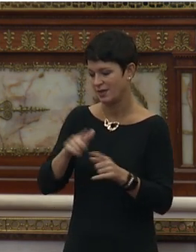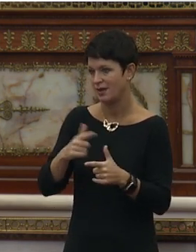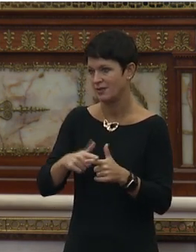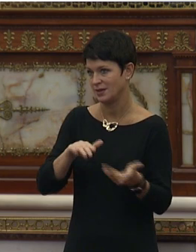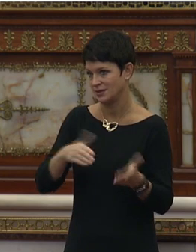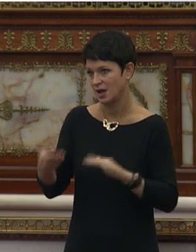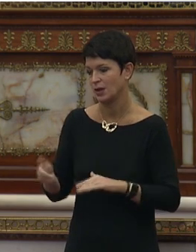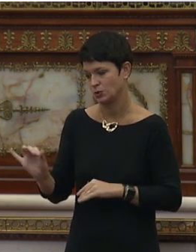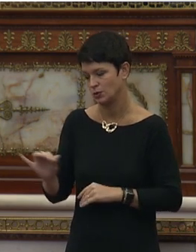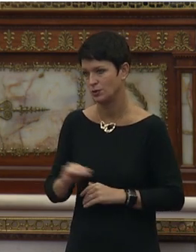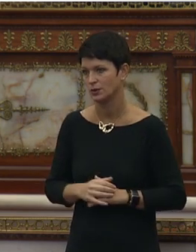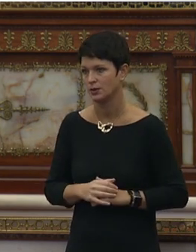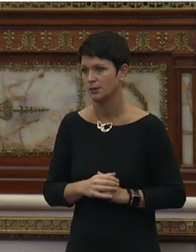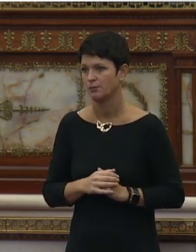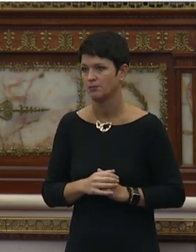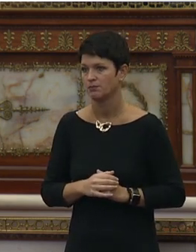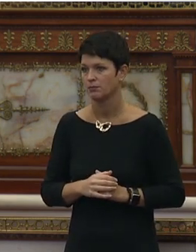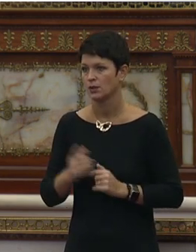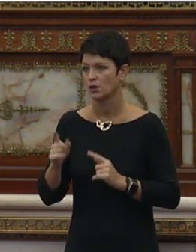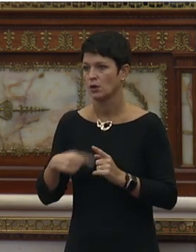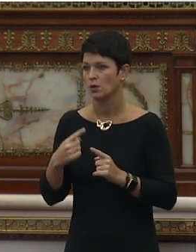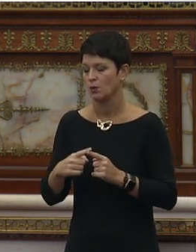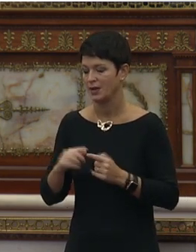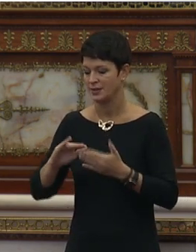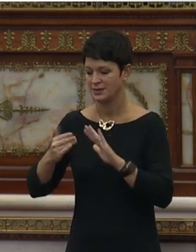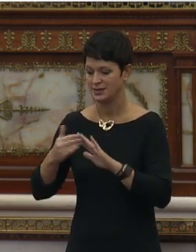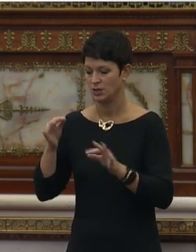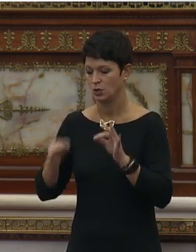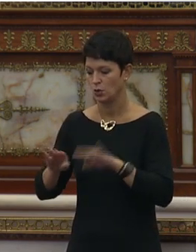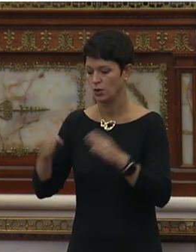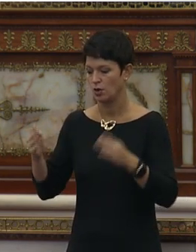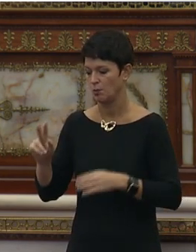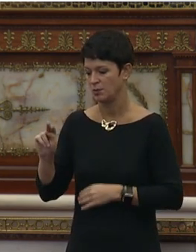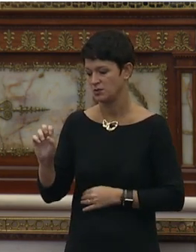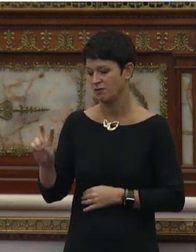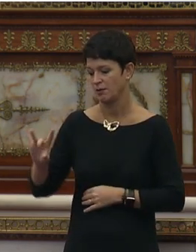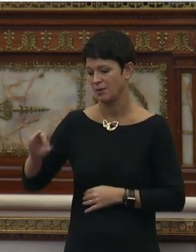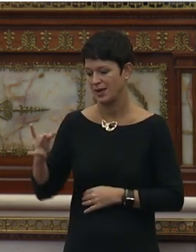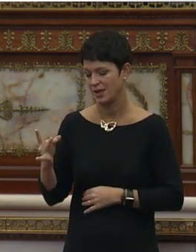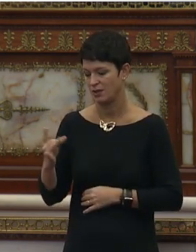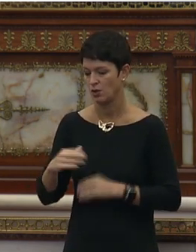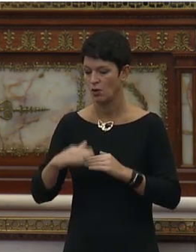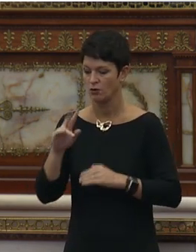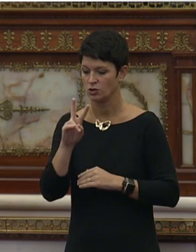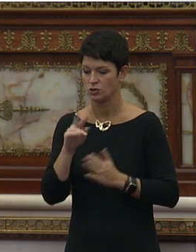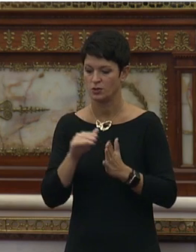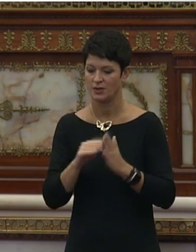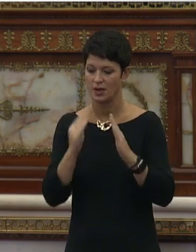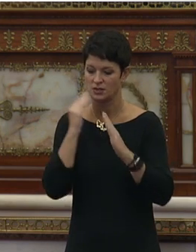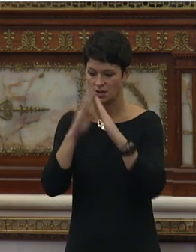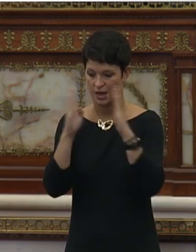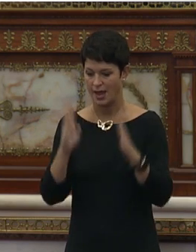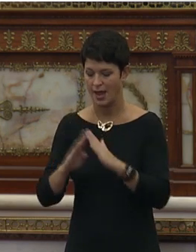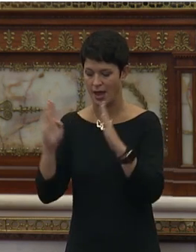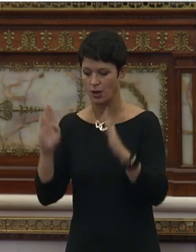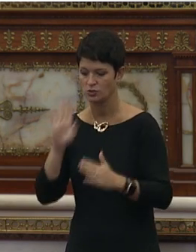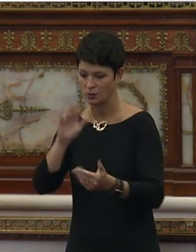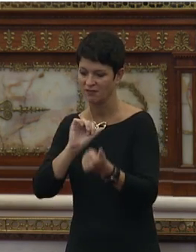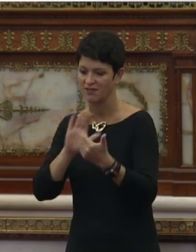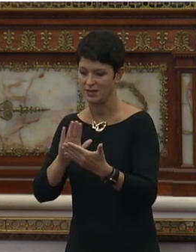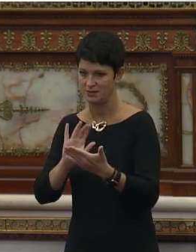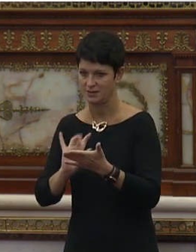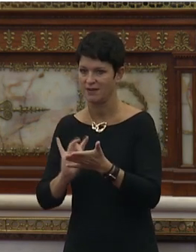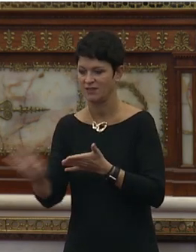deadly disease. Once municipal court reopens on November 8th, more than 2,000 households will imminently face